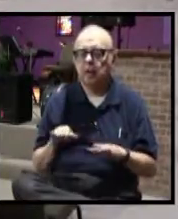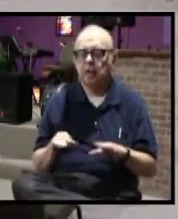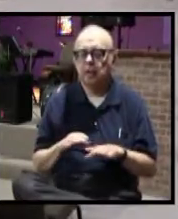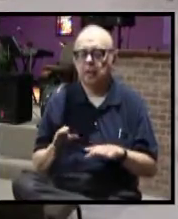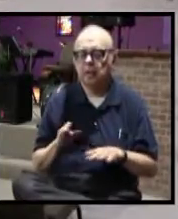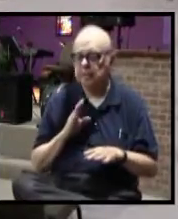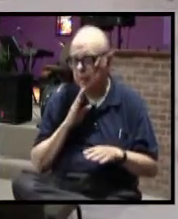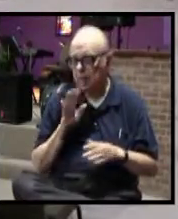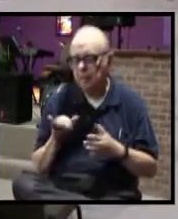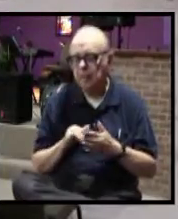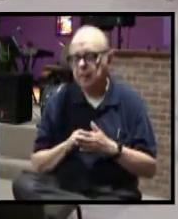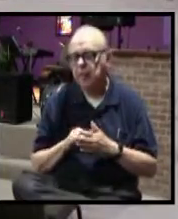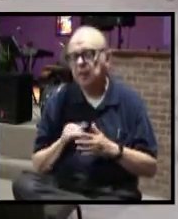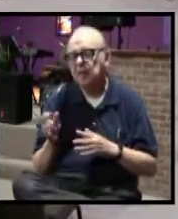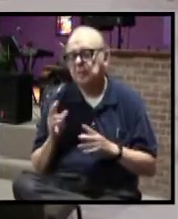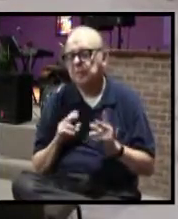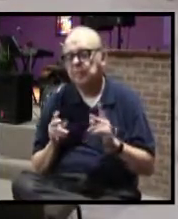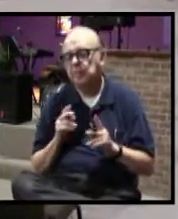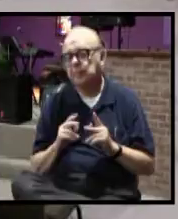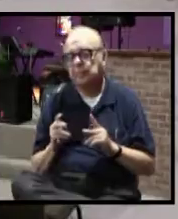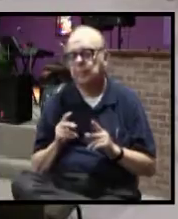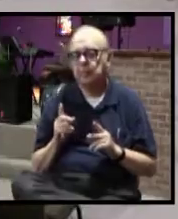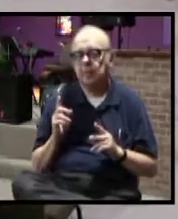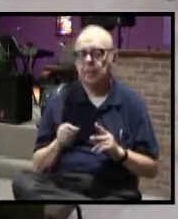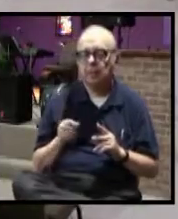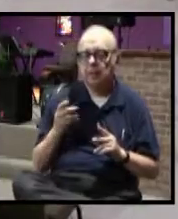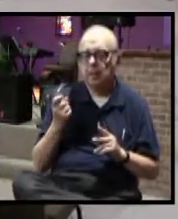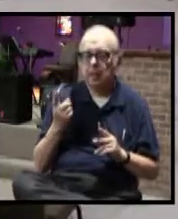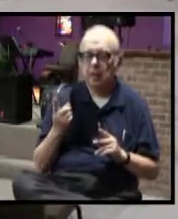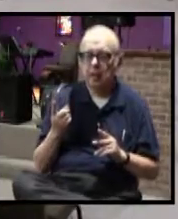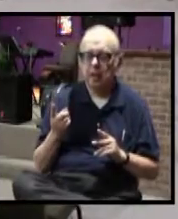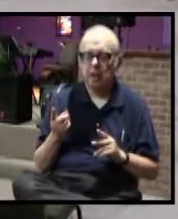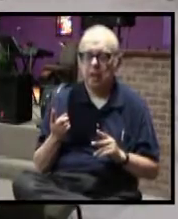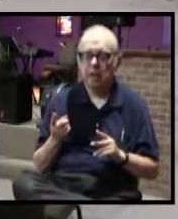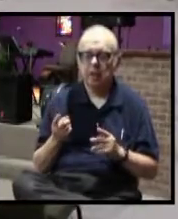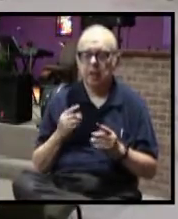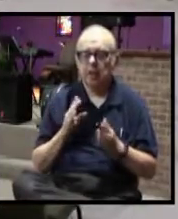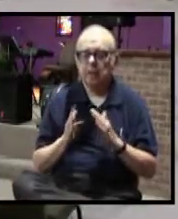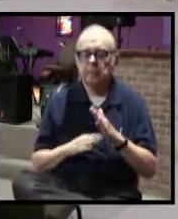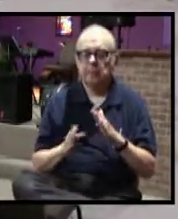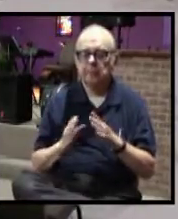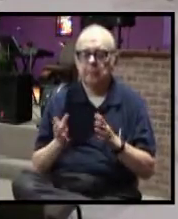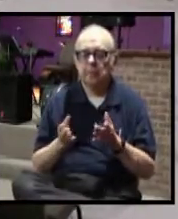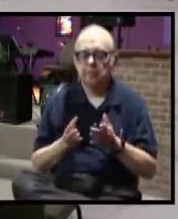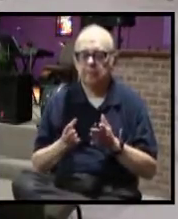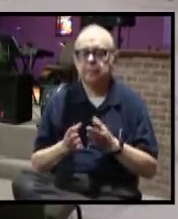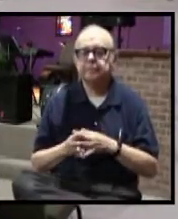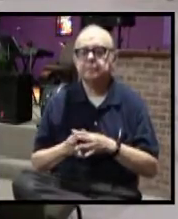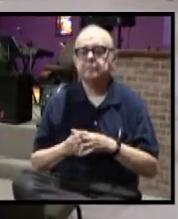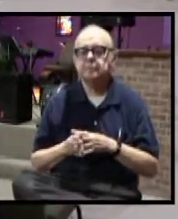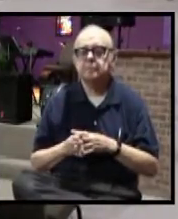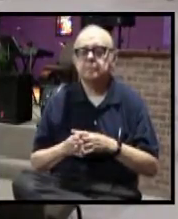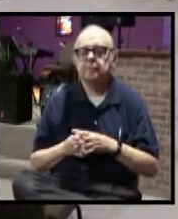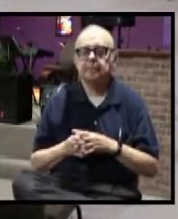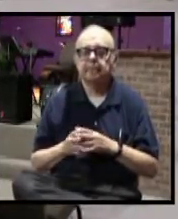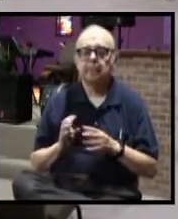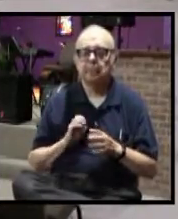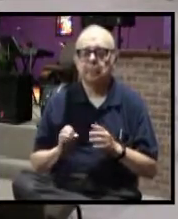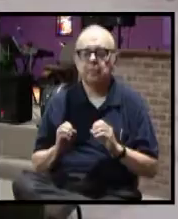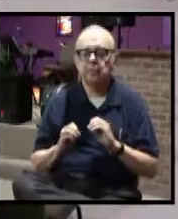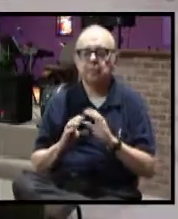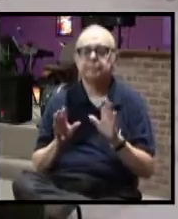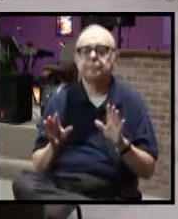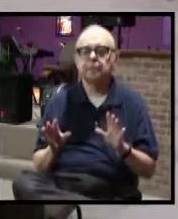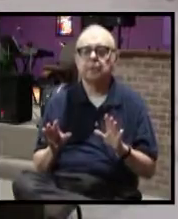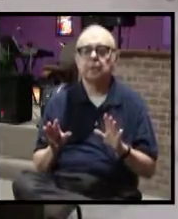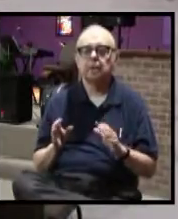was of this divide, as he does not often talk about his peers. I should not have been surprised as he makes his wants, but not his emotional needs very